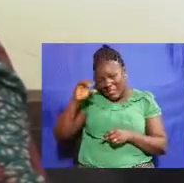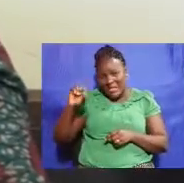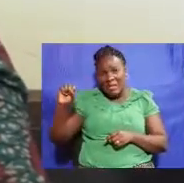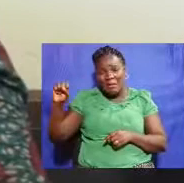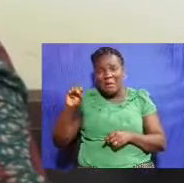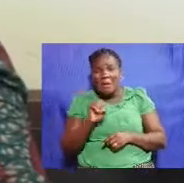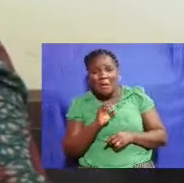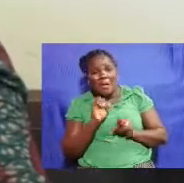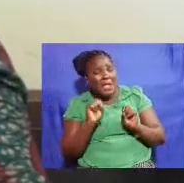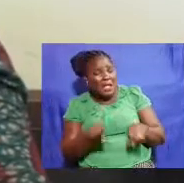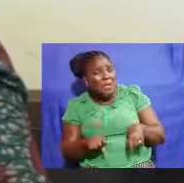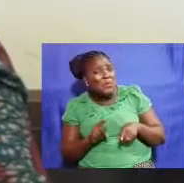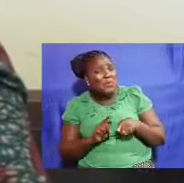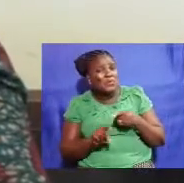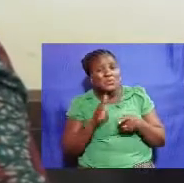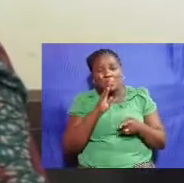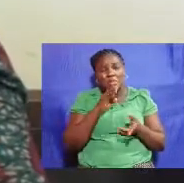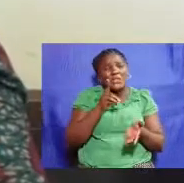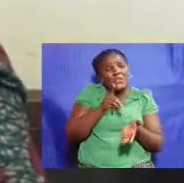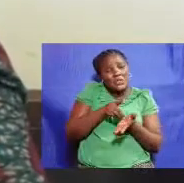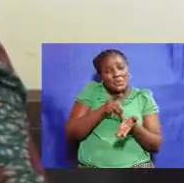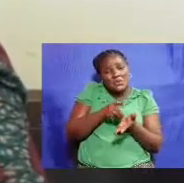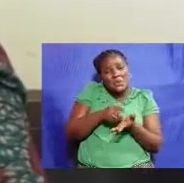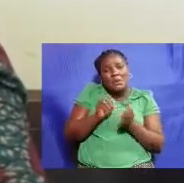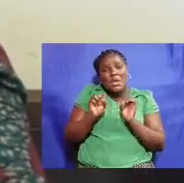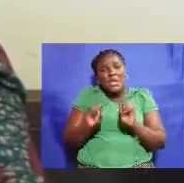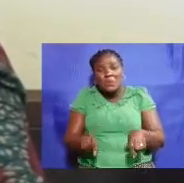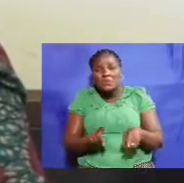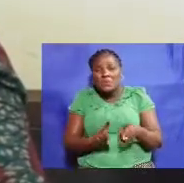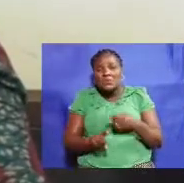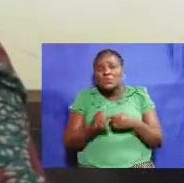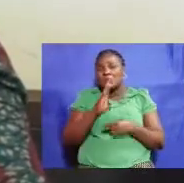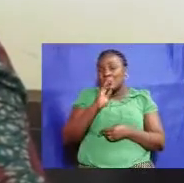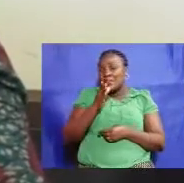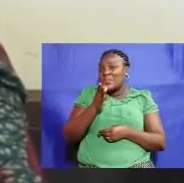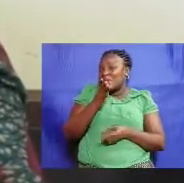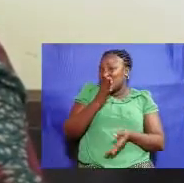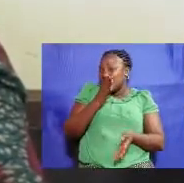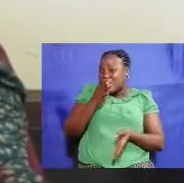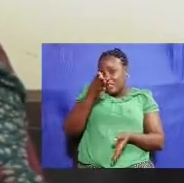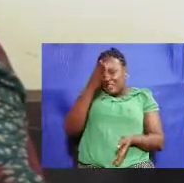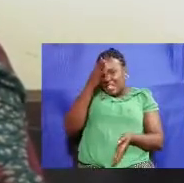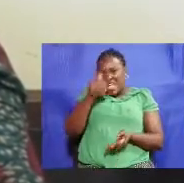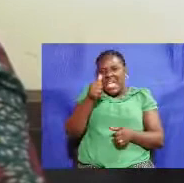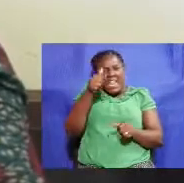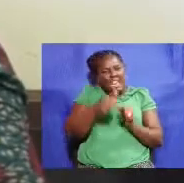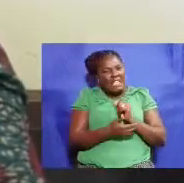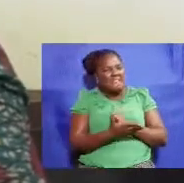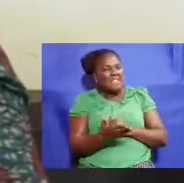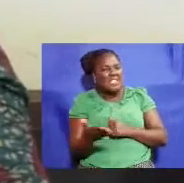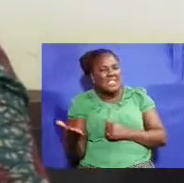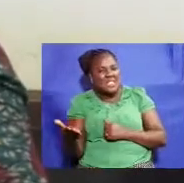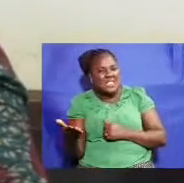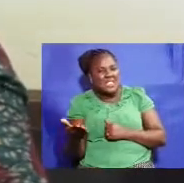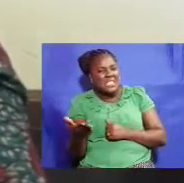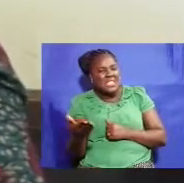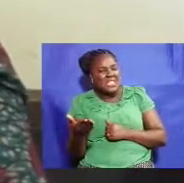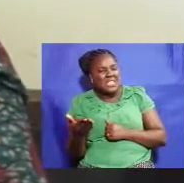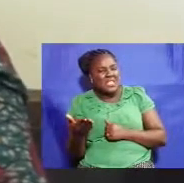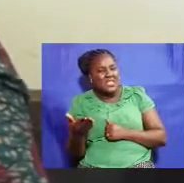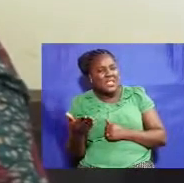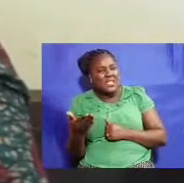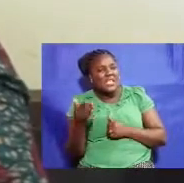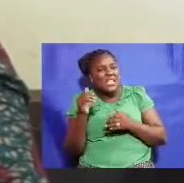capable of becoming doctors, they are capable of becoming mothers, fathers, and everything else